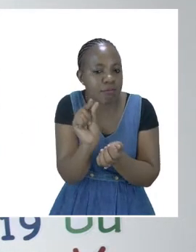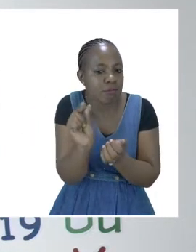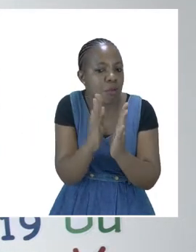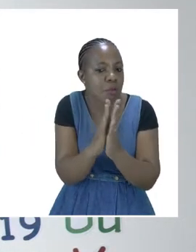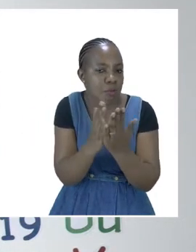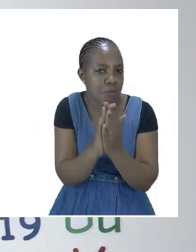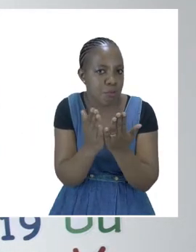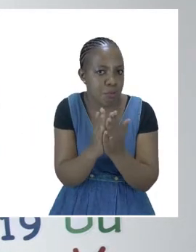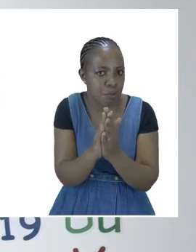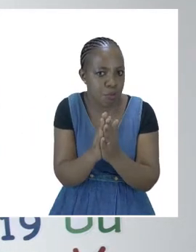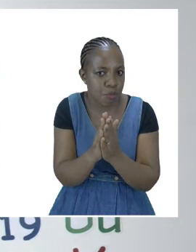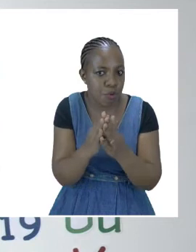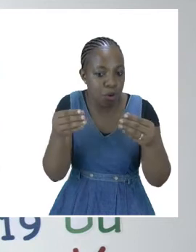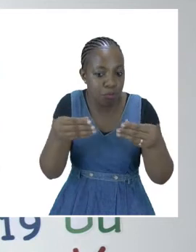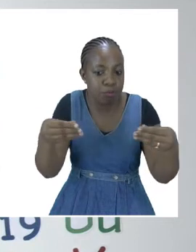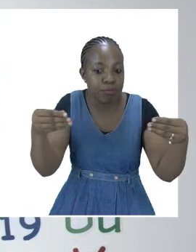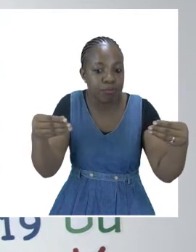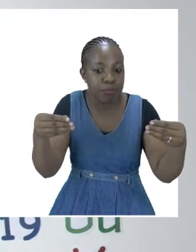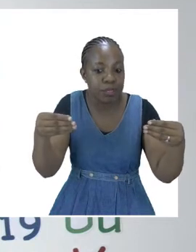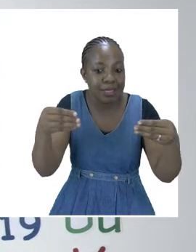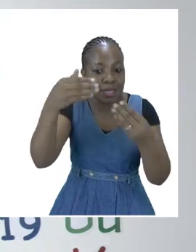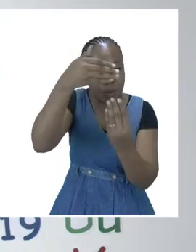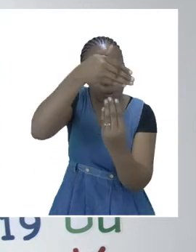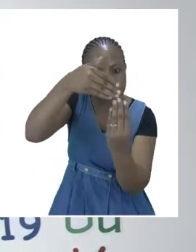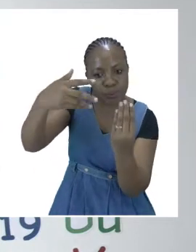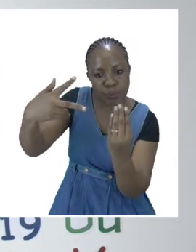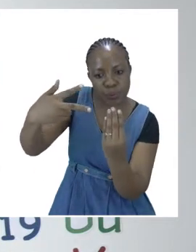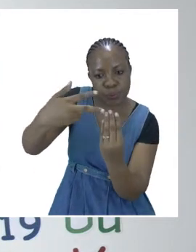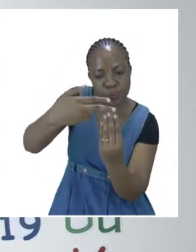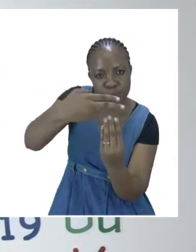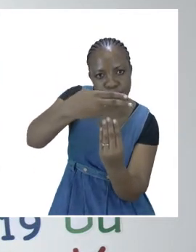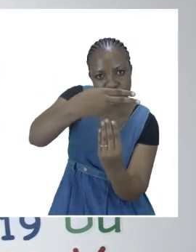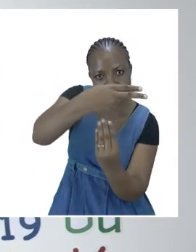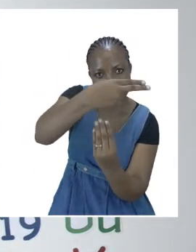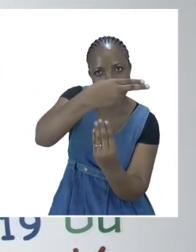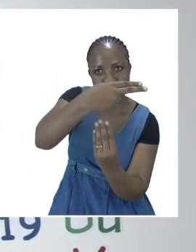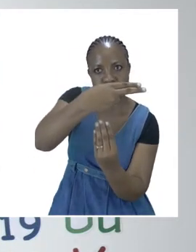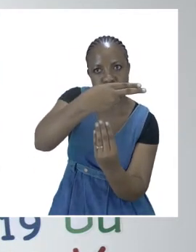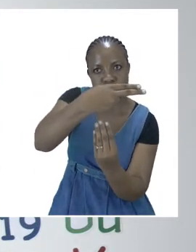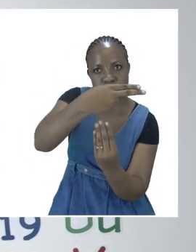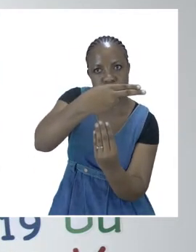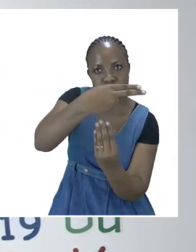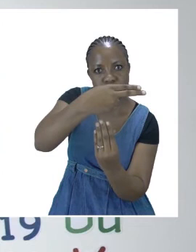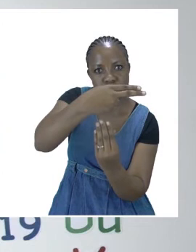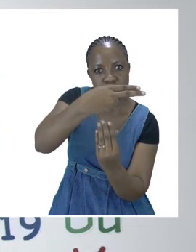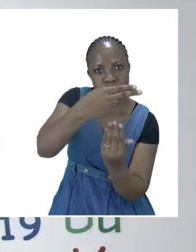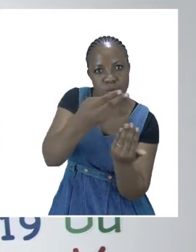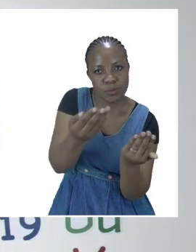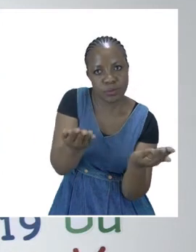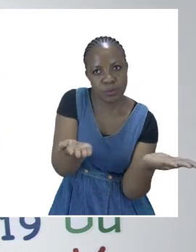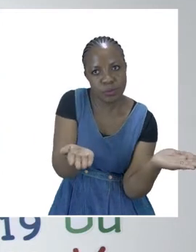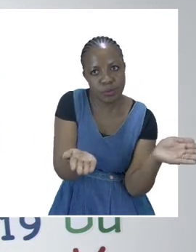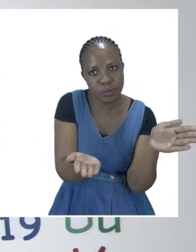booklet. Please cut the top of the lesson booklet with a pair of scissors and fold